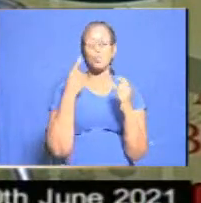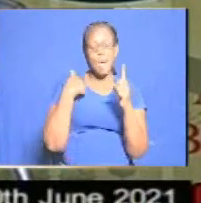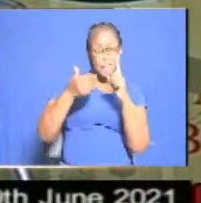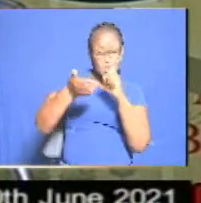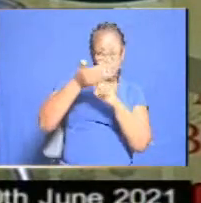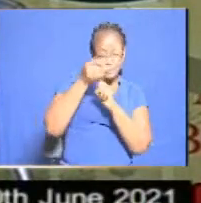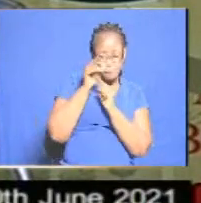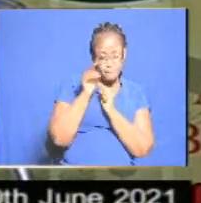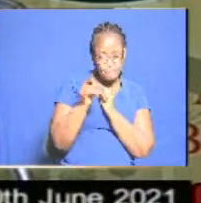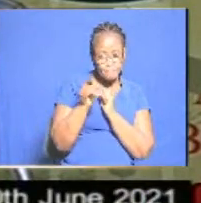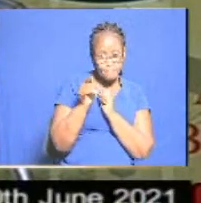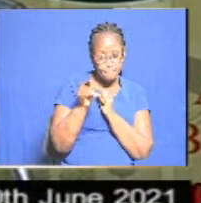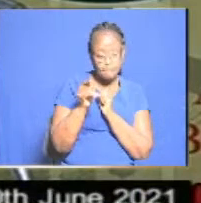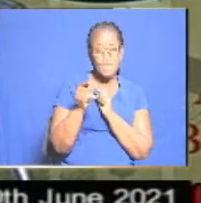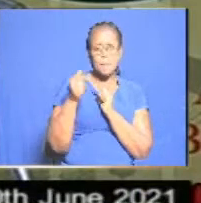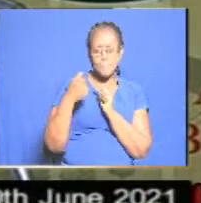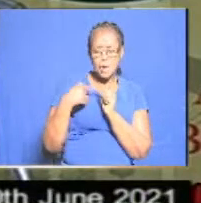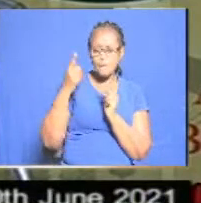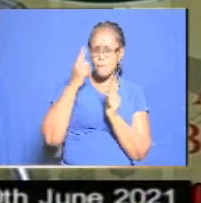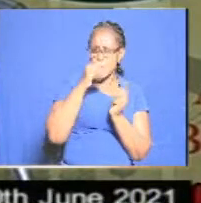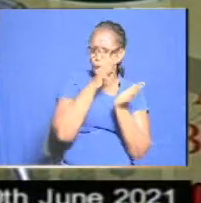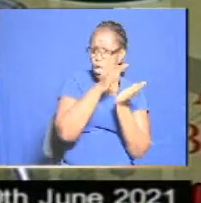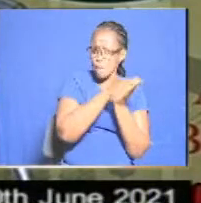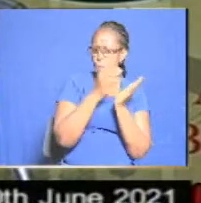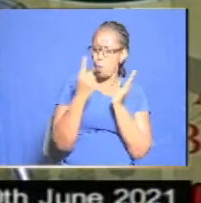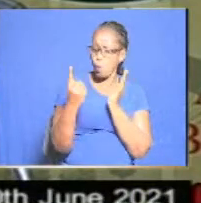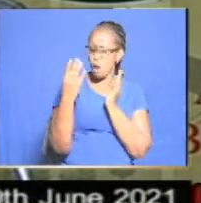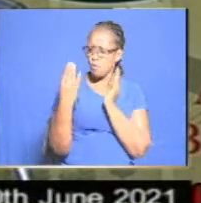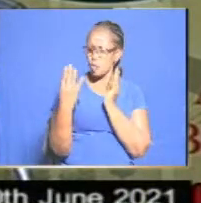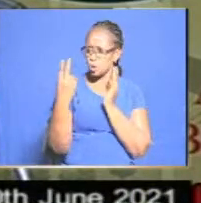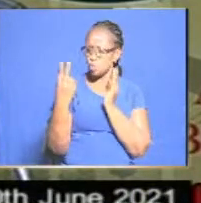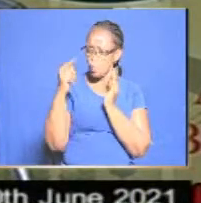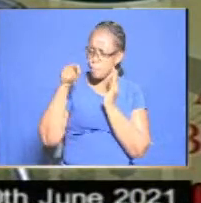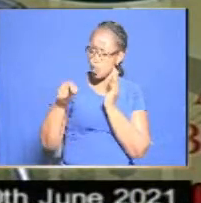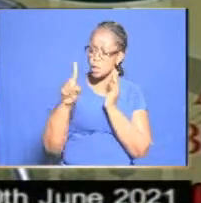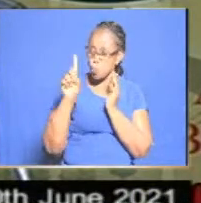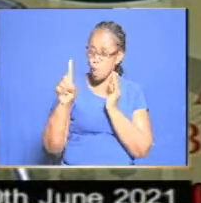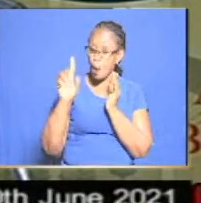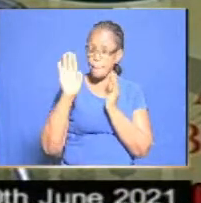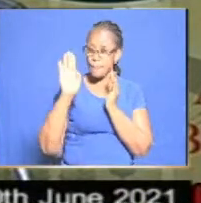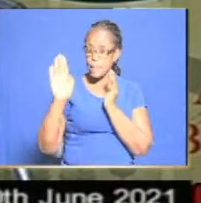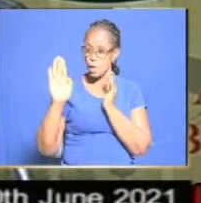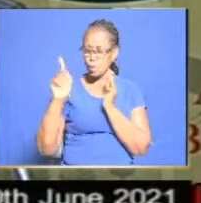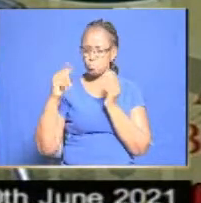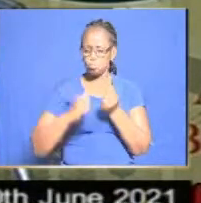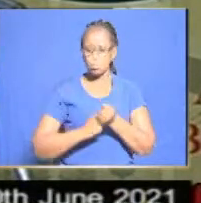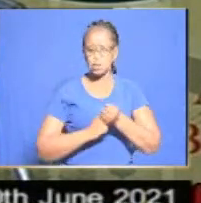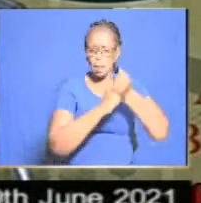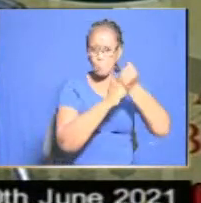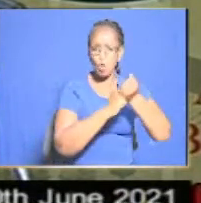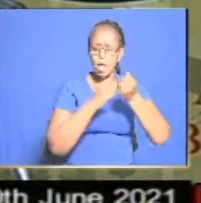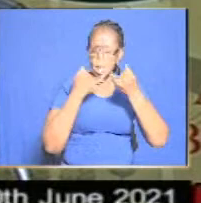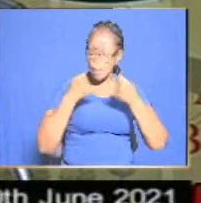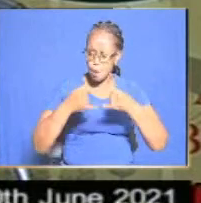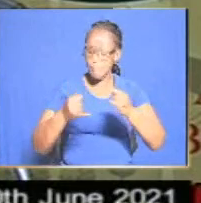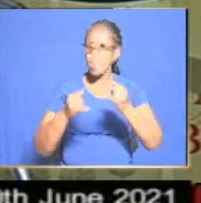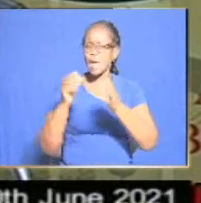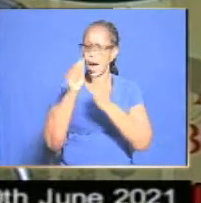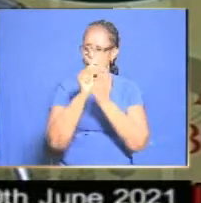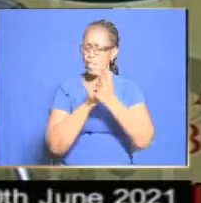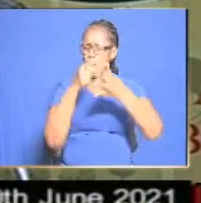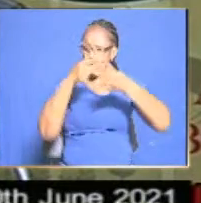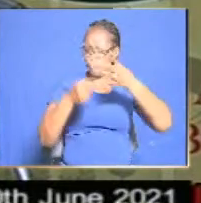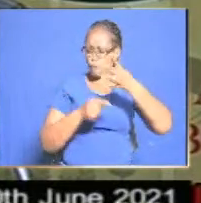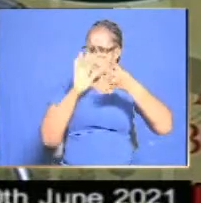Mr. Speaker, I have set aside ₱142.1 billion to support the implementation of the Big Four agenda for